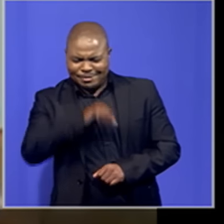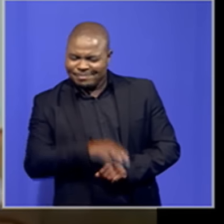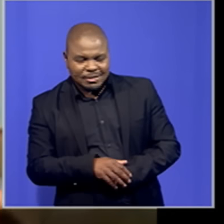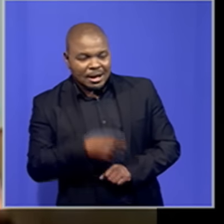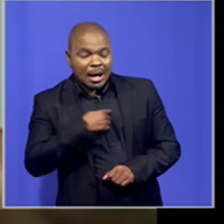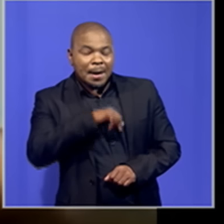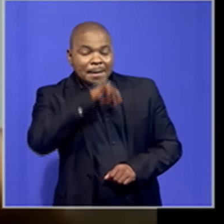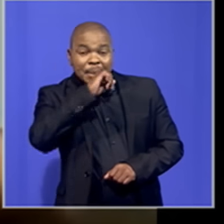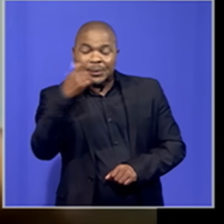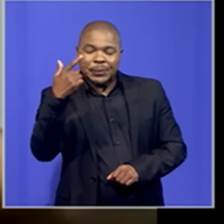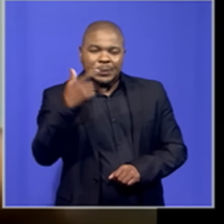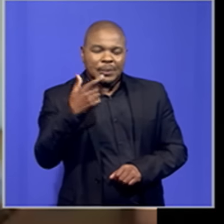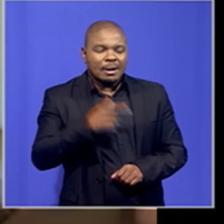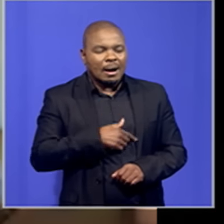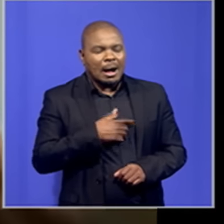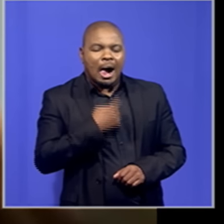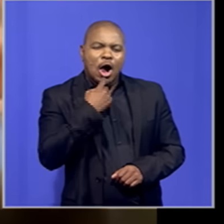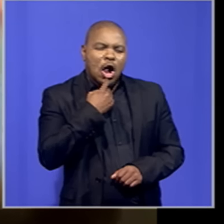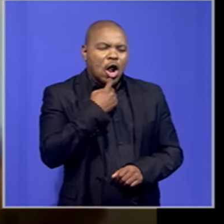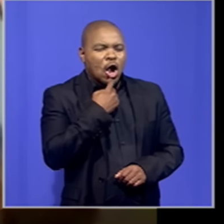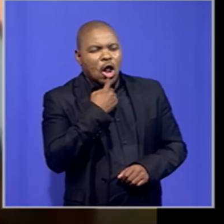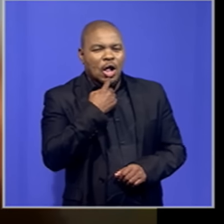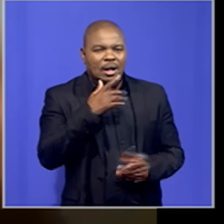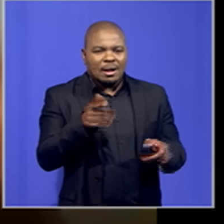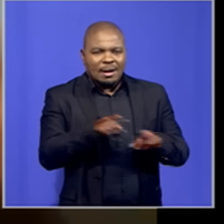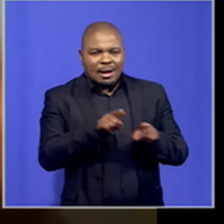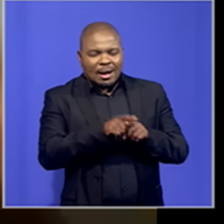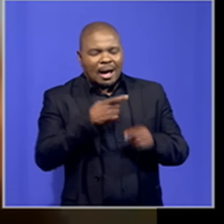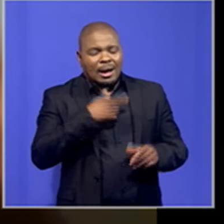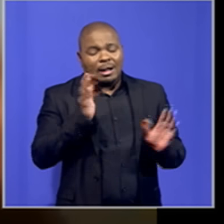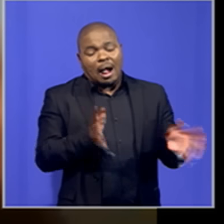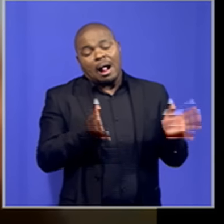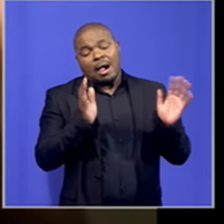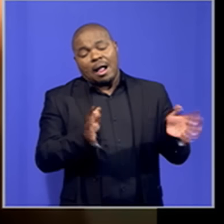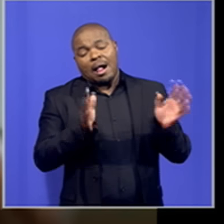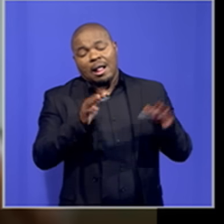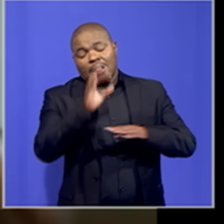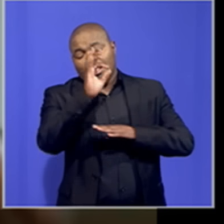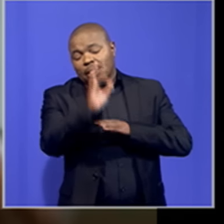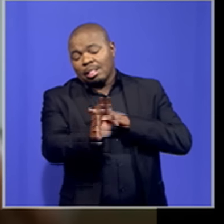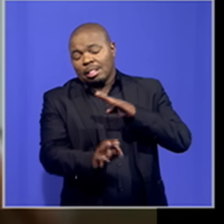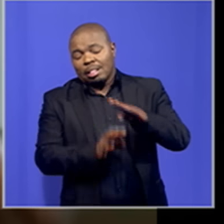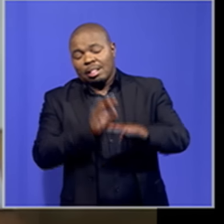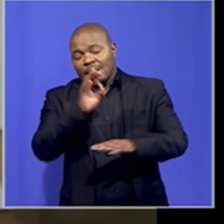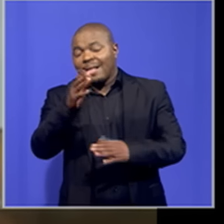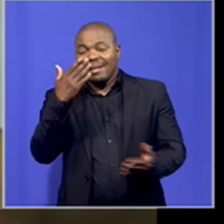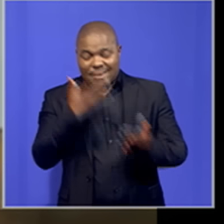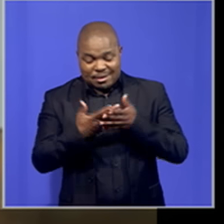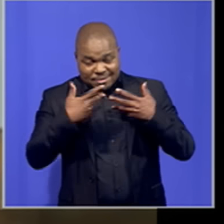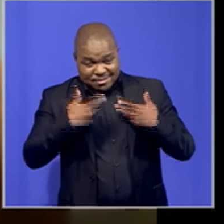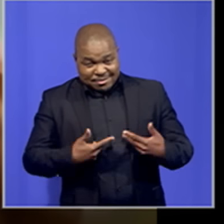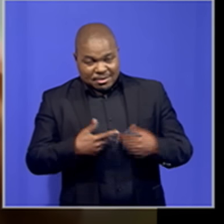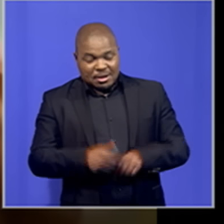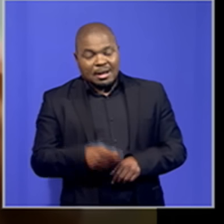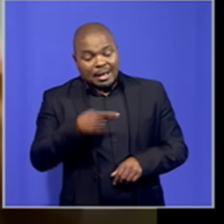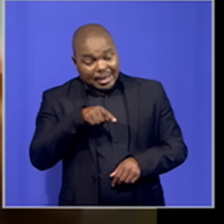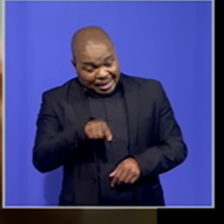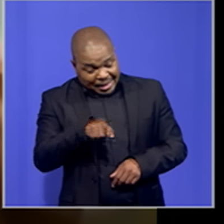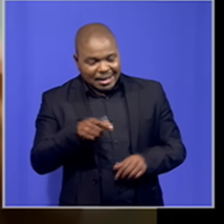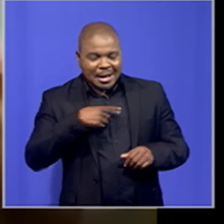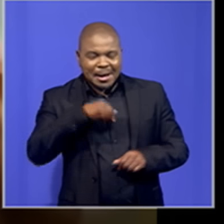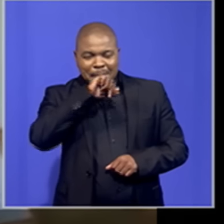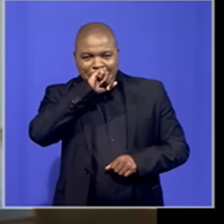bua. Nka lo baha lwala lo ntheditse bosigo botlhe ke pheperega. Ke ko lerato la